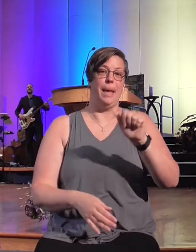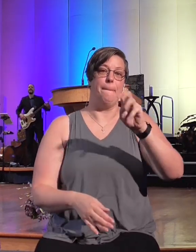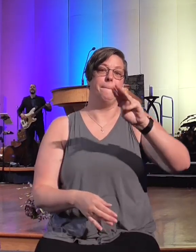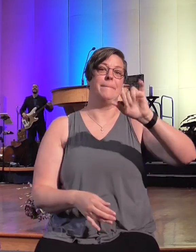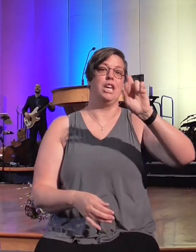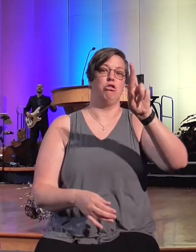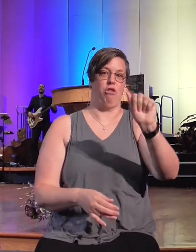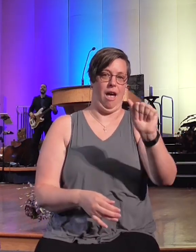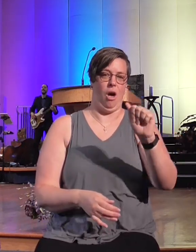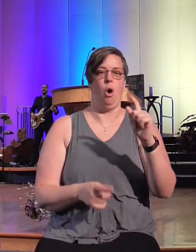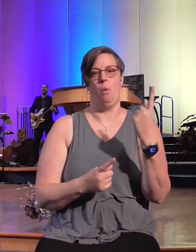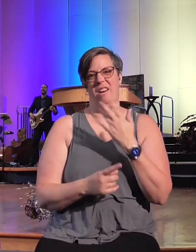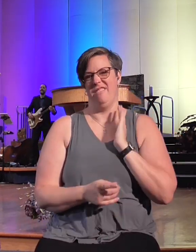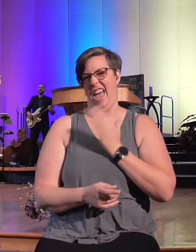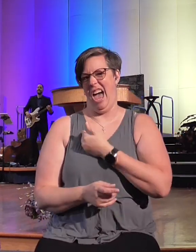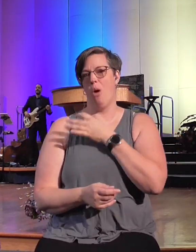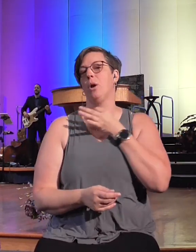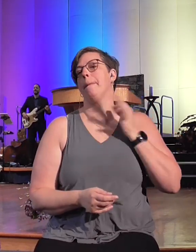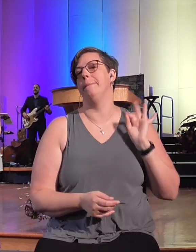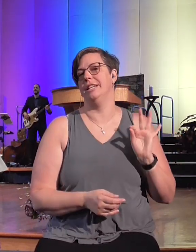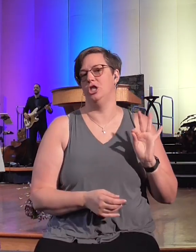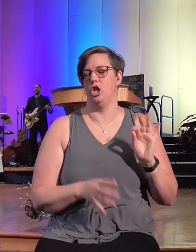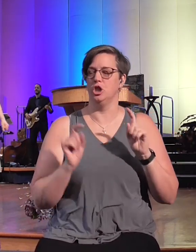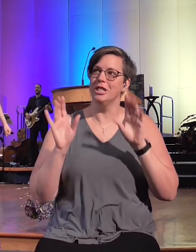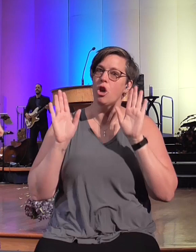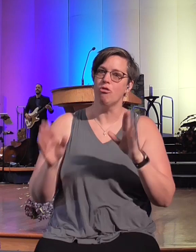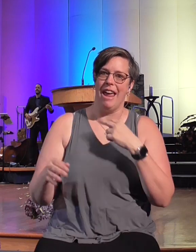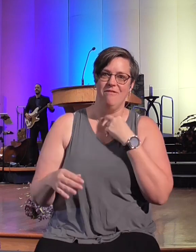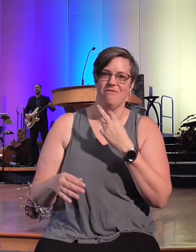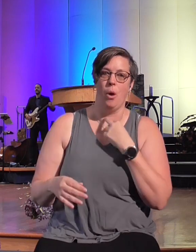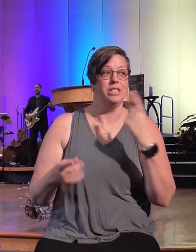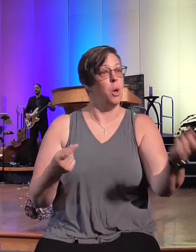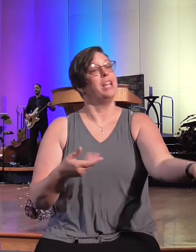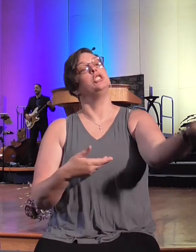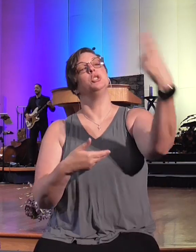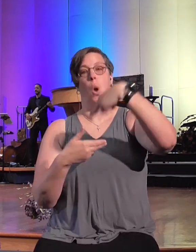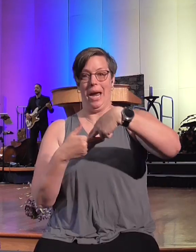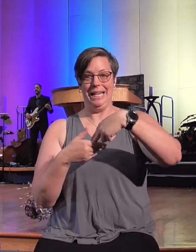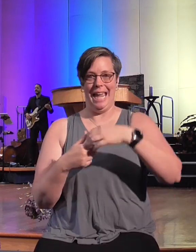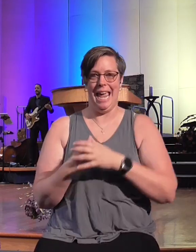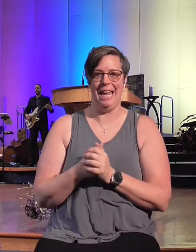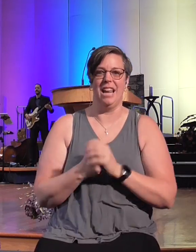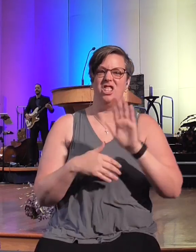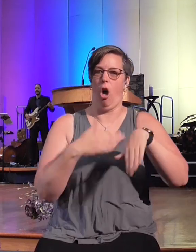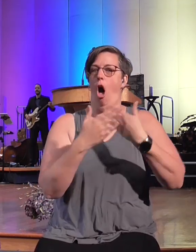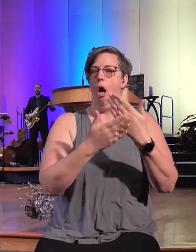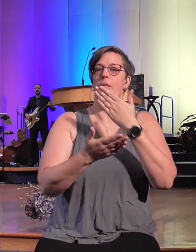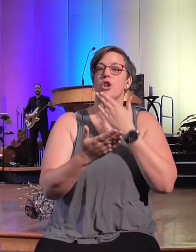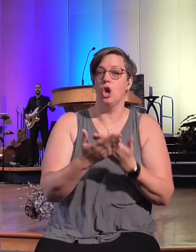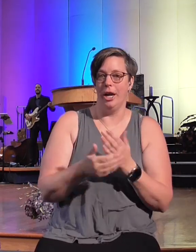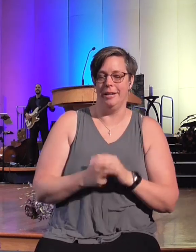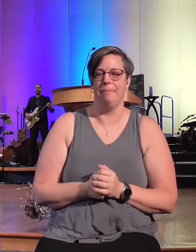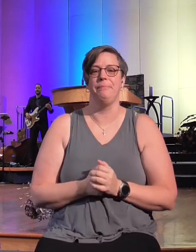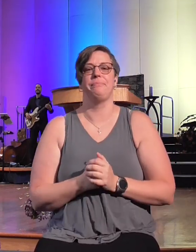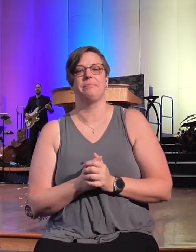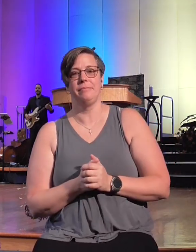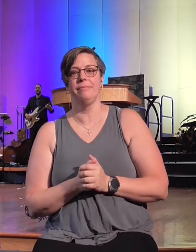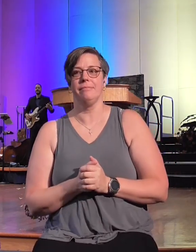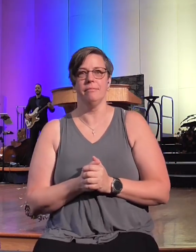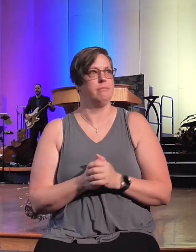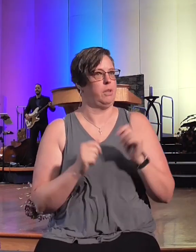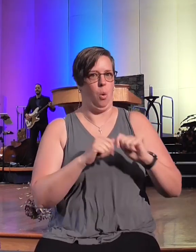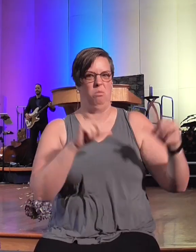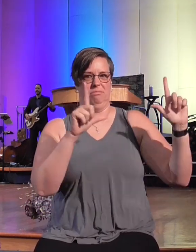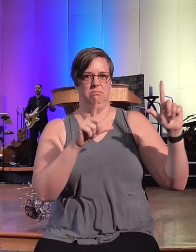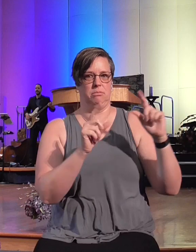one of our ministers. She's got a great voice. Now you guys get to sing with us. It's called All the Good. Lyrics are on the